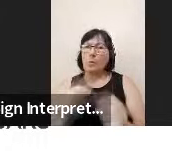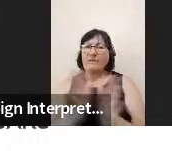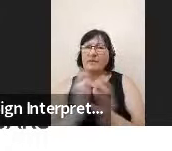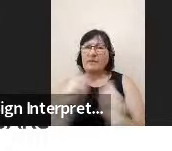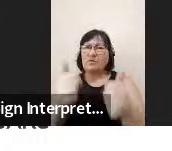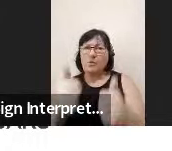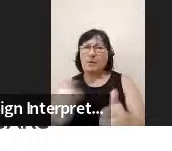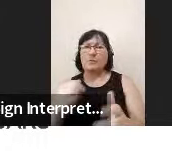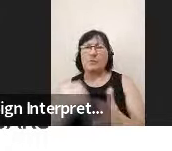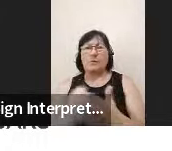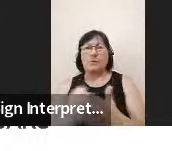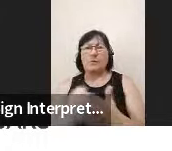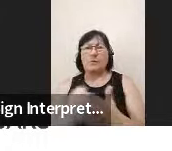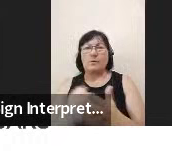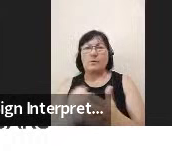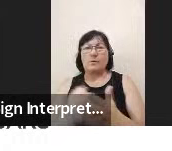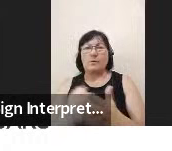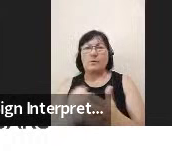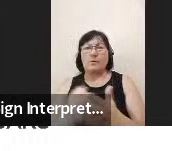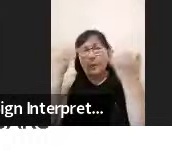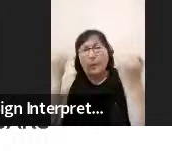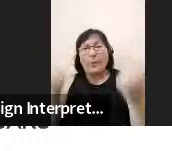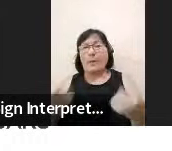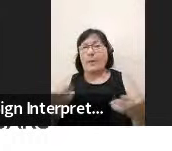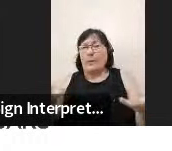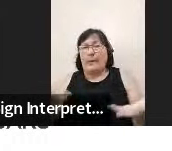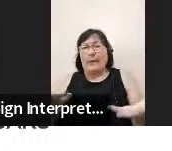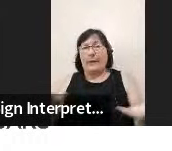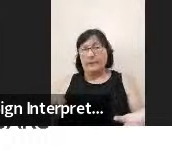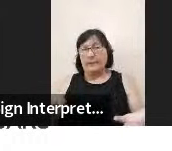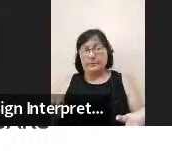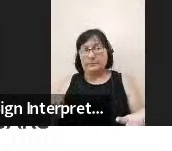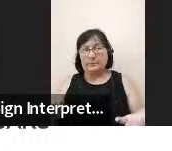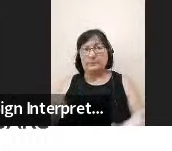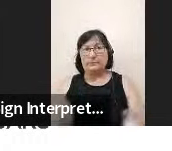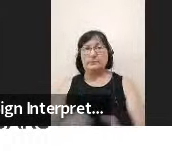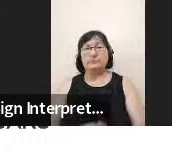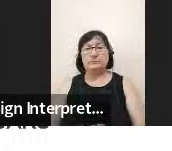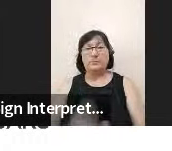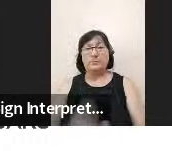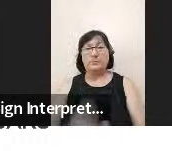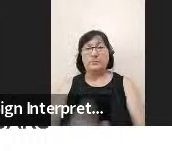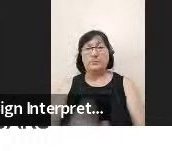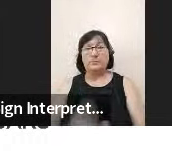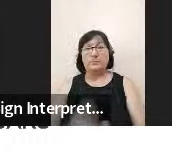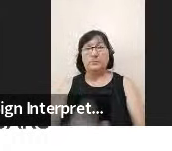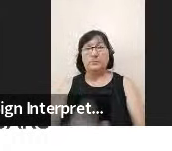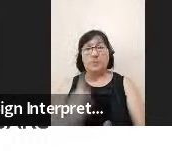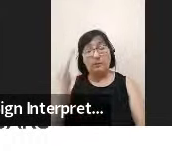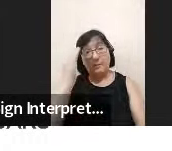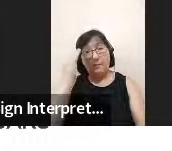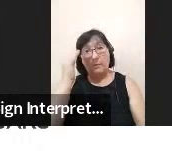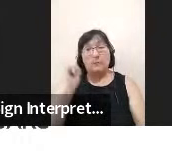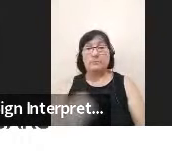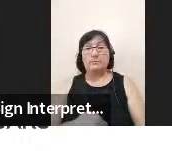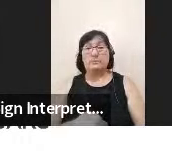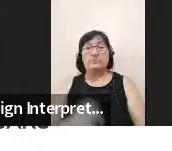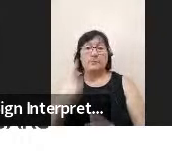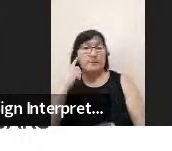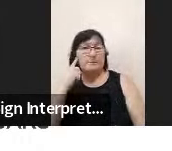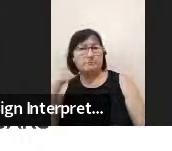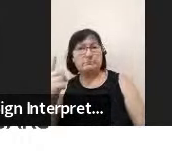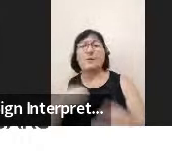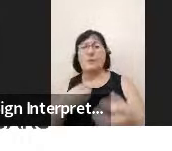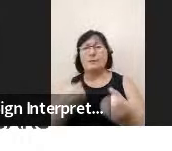how. And then the ones that knows that they have been complying, we're giving them the recognition, hence we're providing